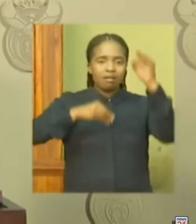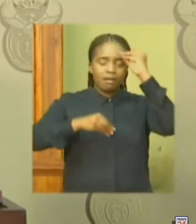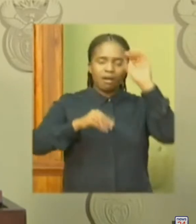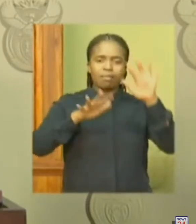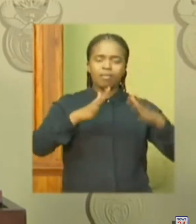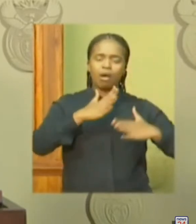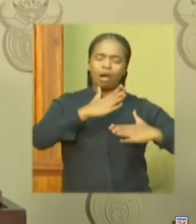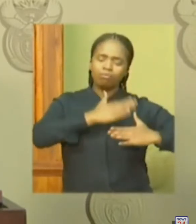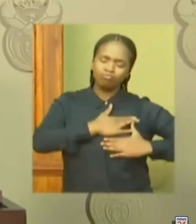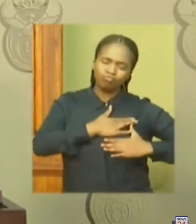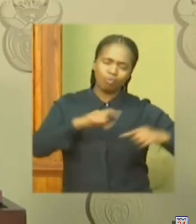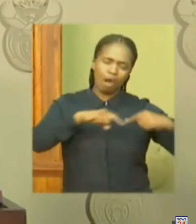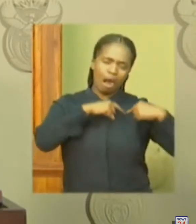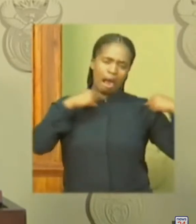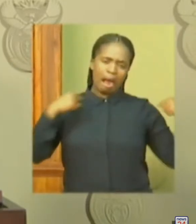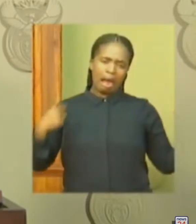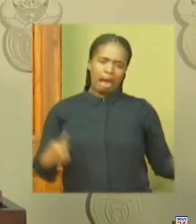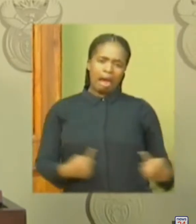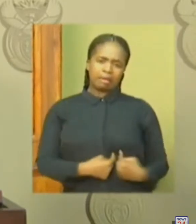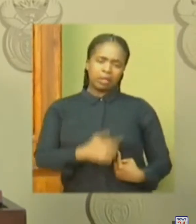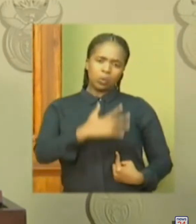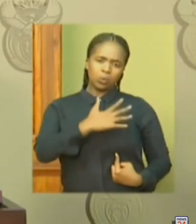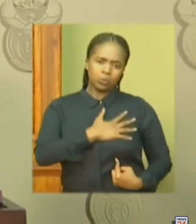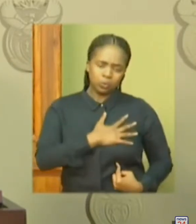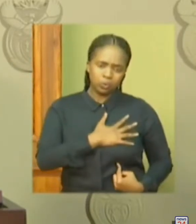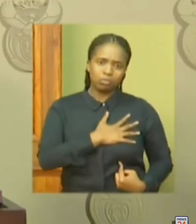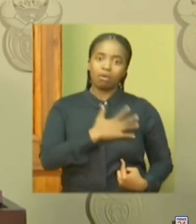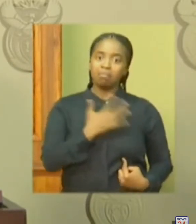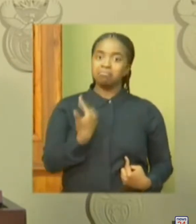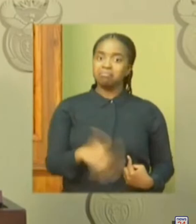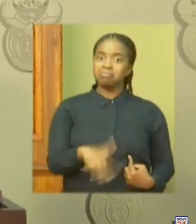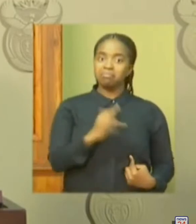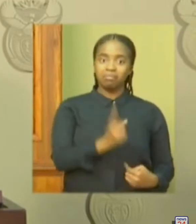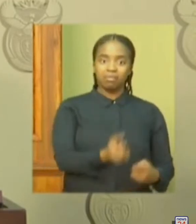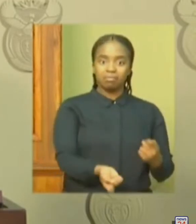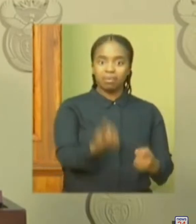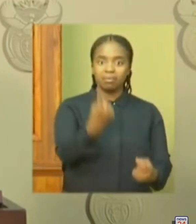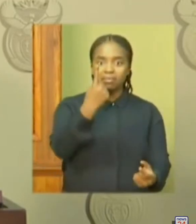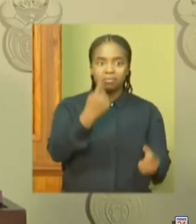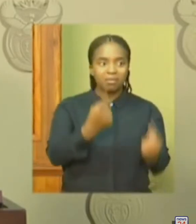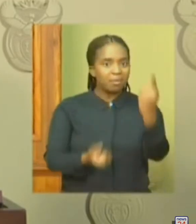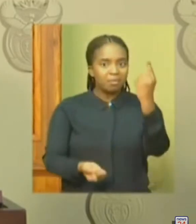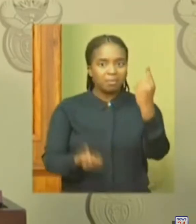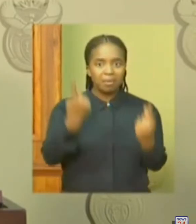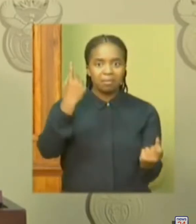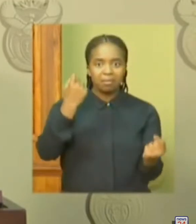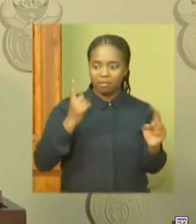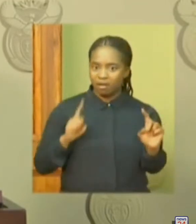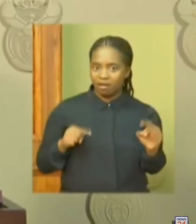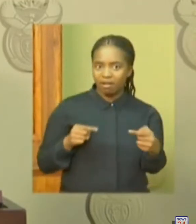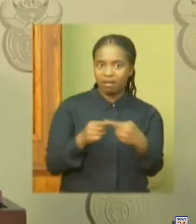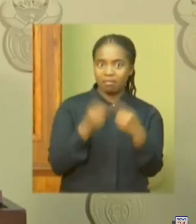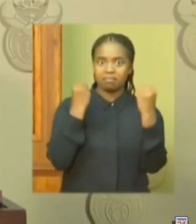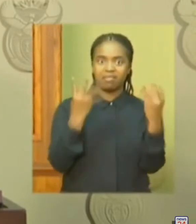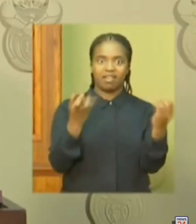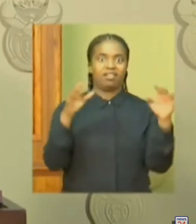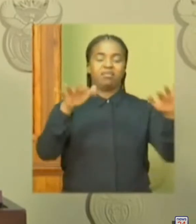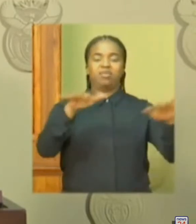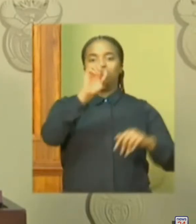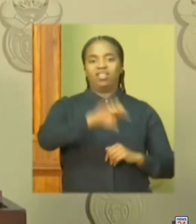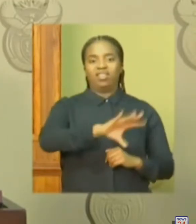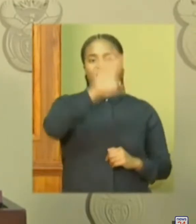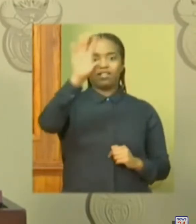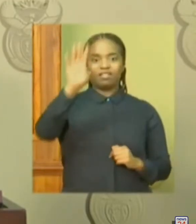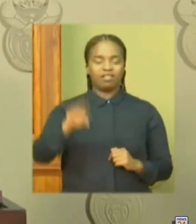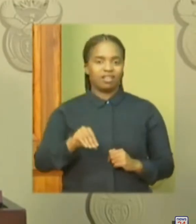of empathy, and compassion that has been demonstrated by many South Africans across